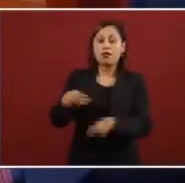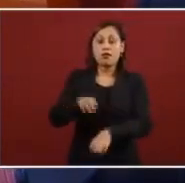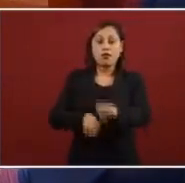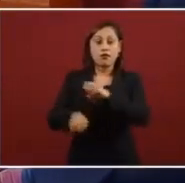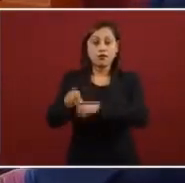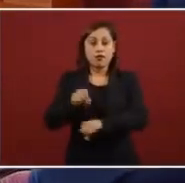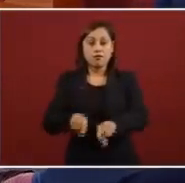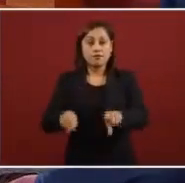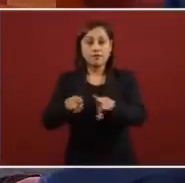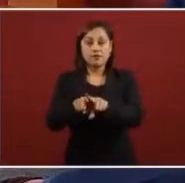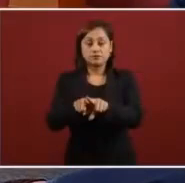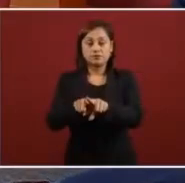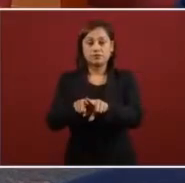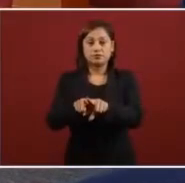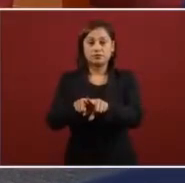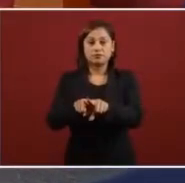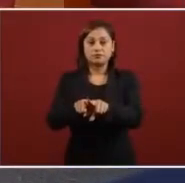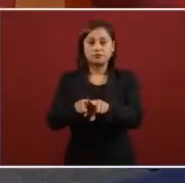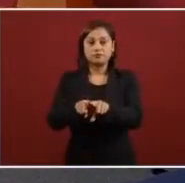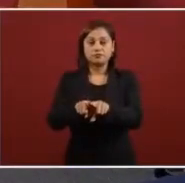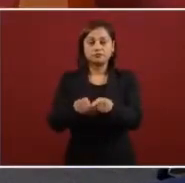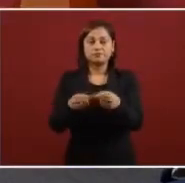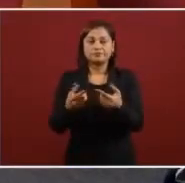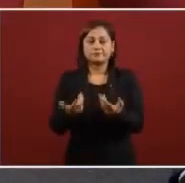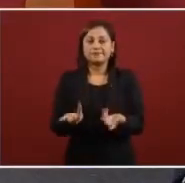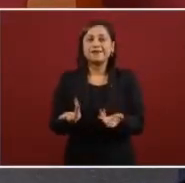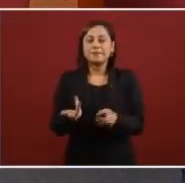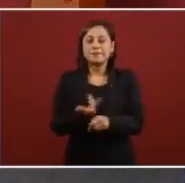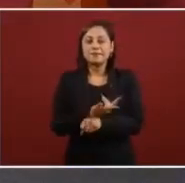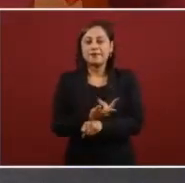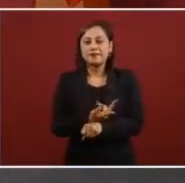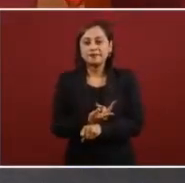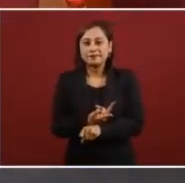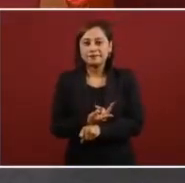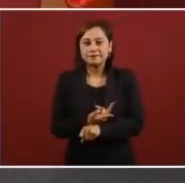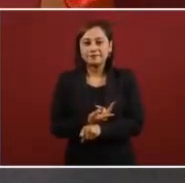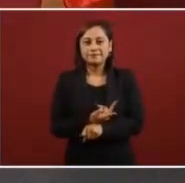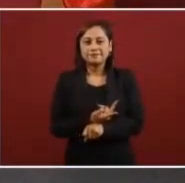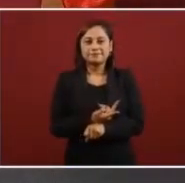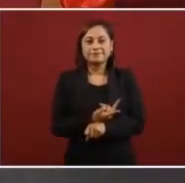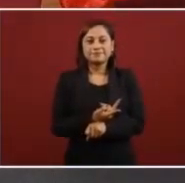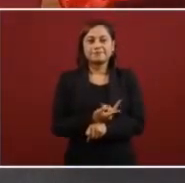workers got involved in businesses, pues entonces, then